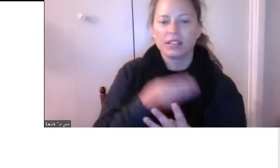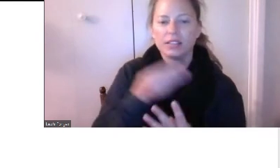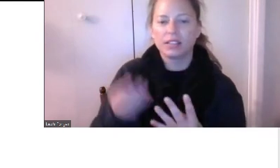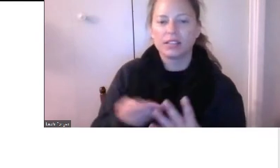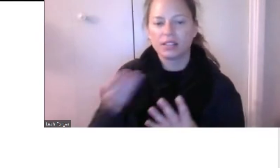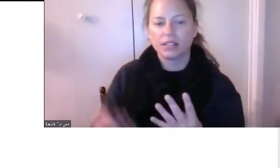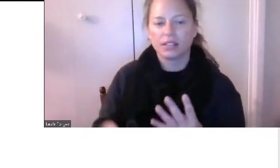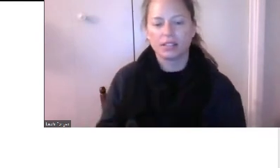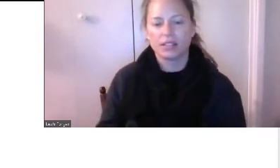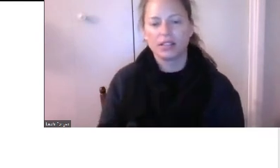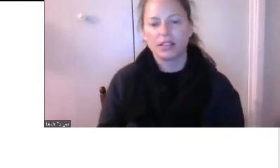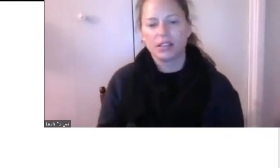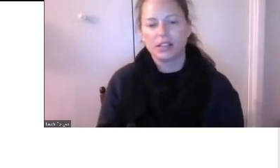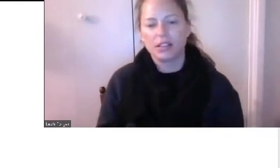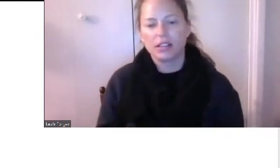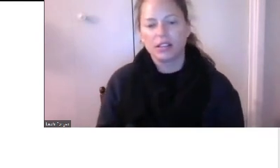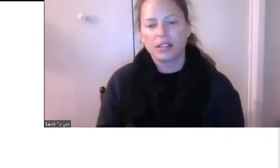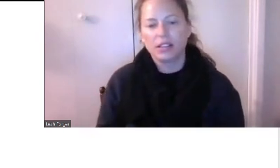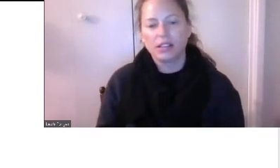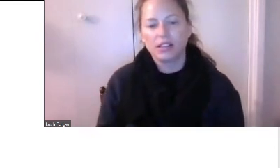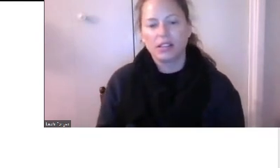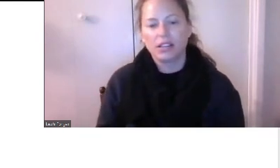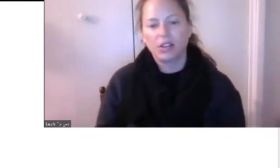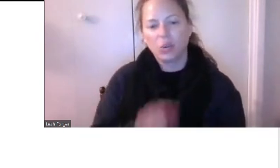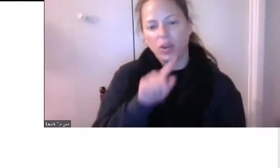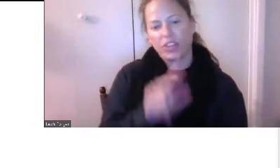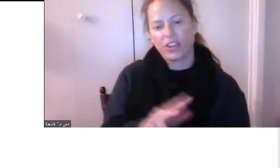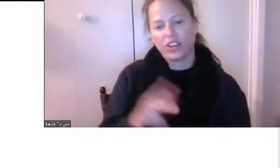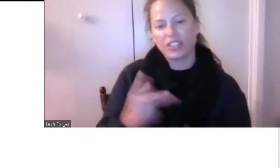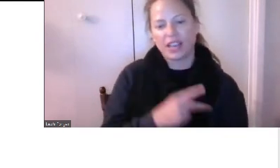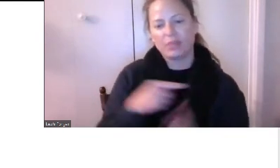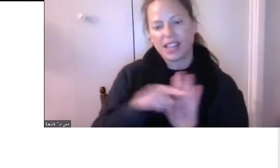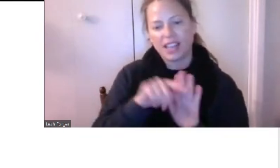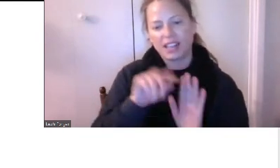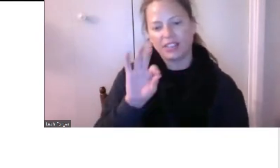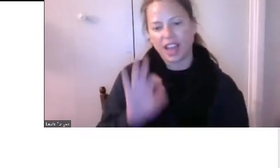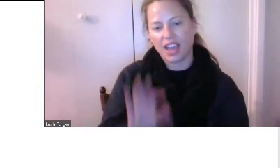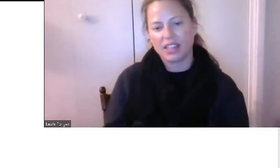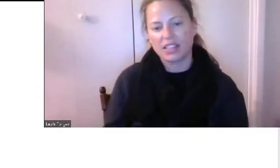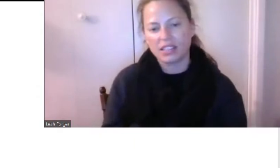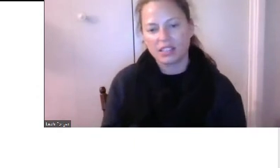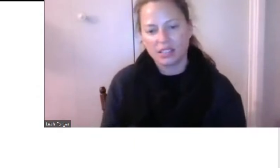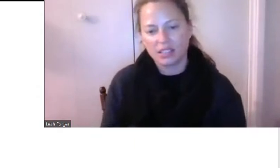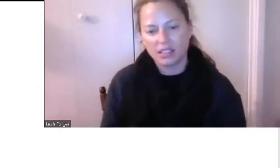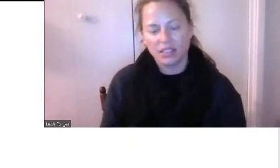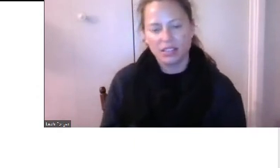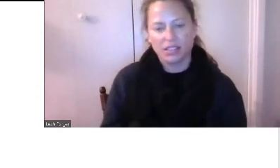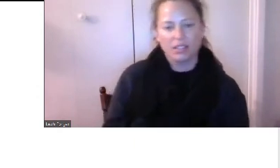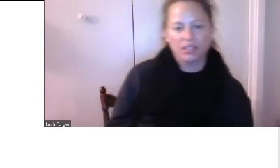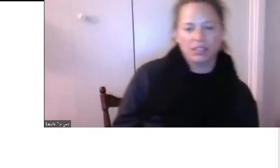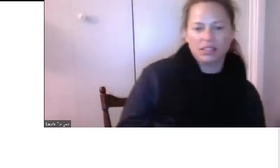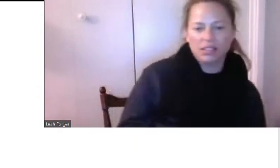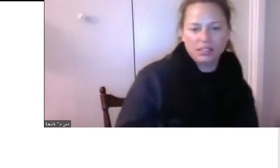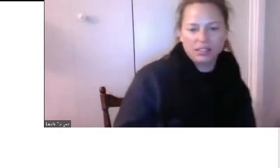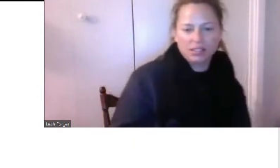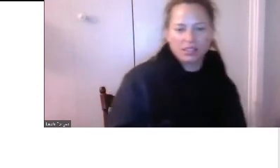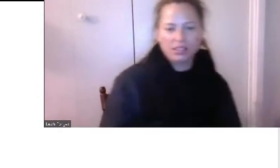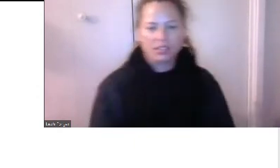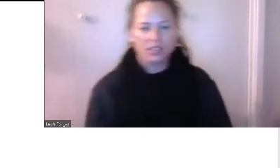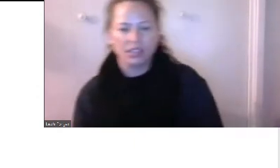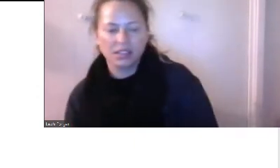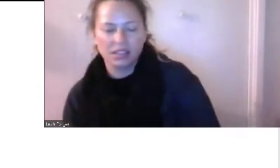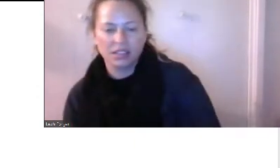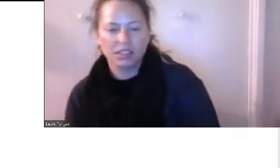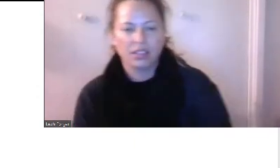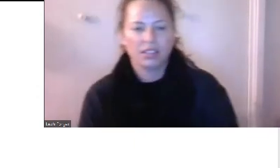x, and then 1/3 times negative 9. So if I show my work over here, 1/3 times 9,